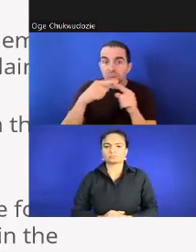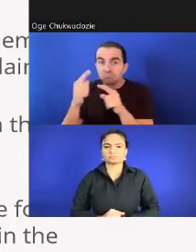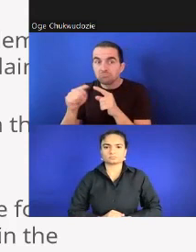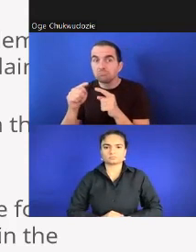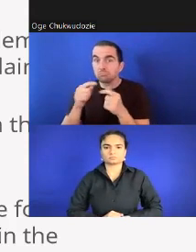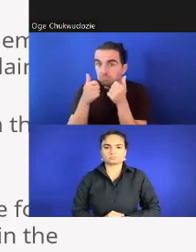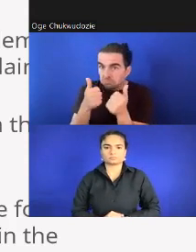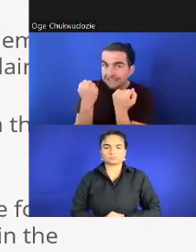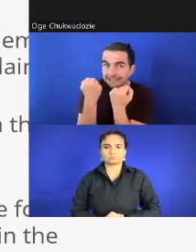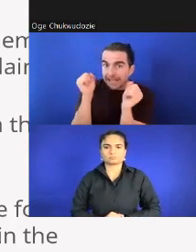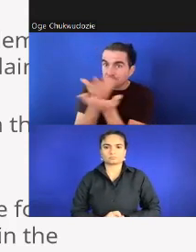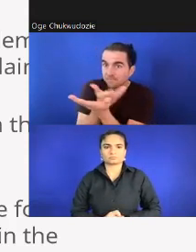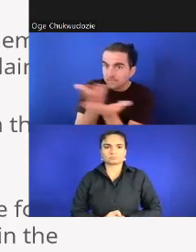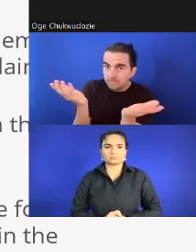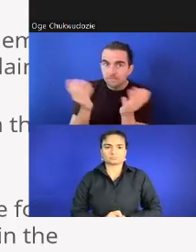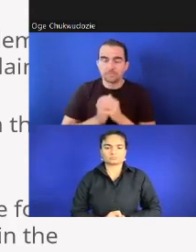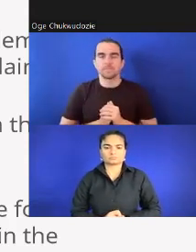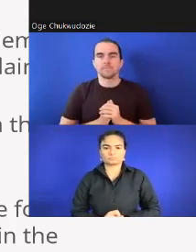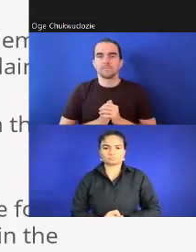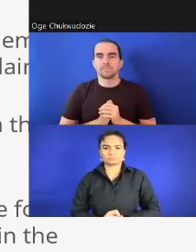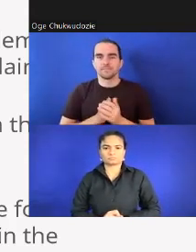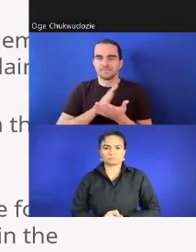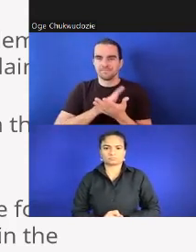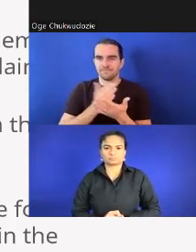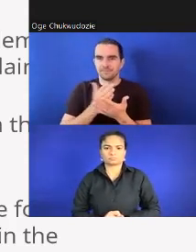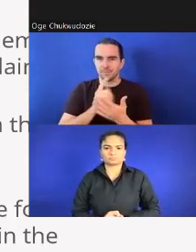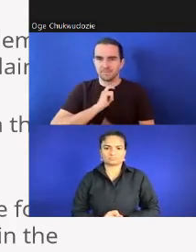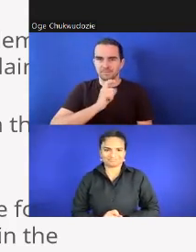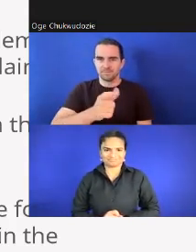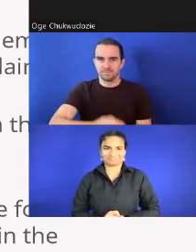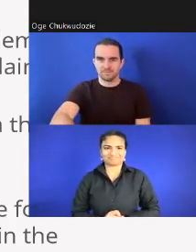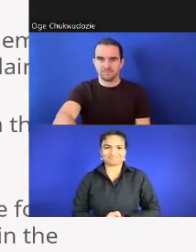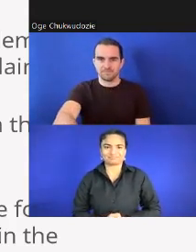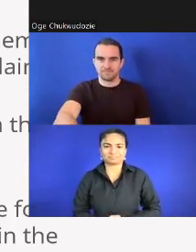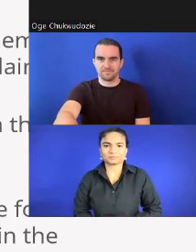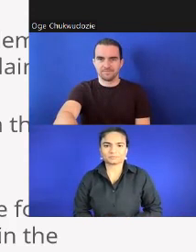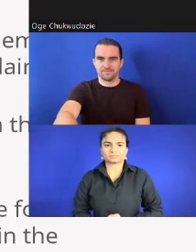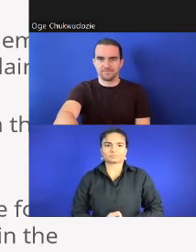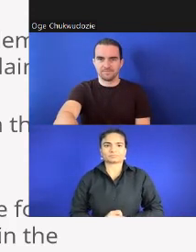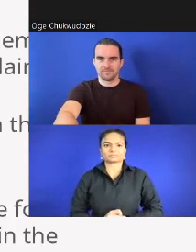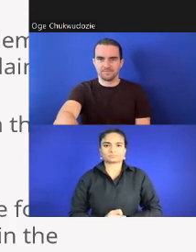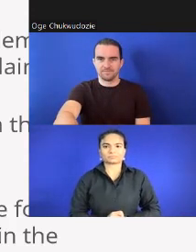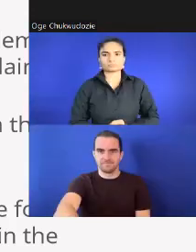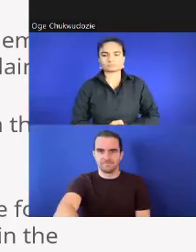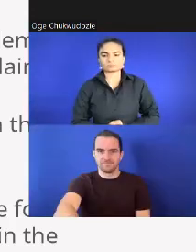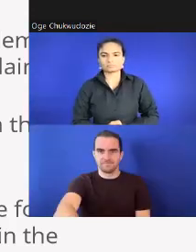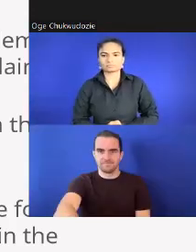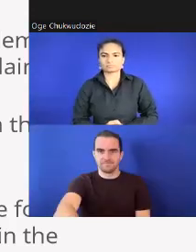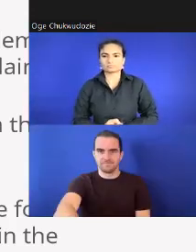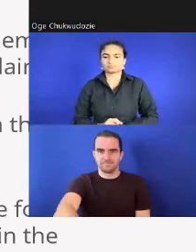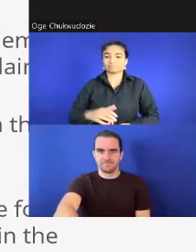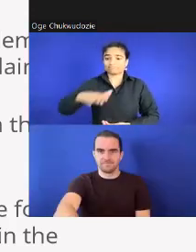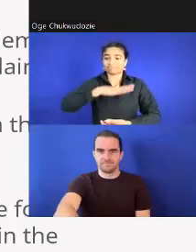they go, they are exposed to abuse, they are molested, or they are harassed by people. So we need to ensure that these